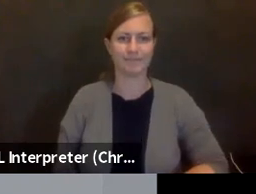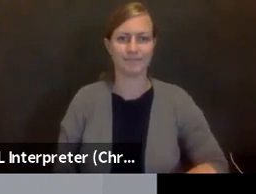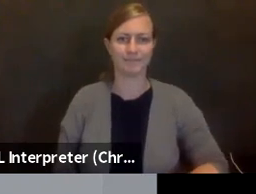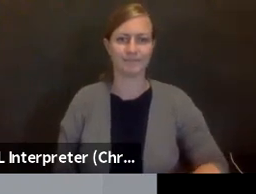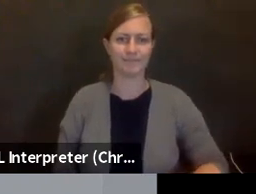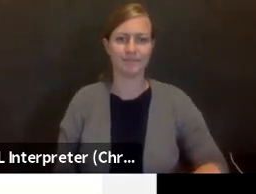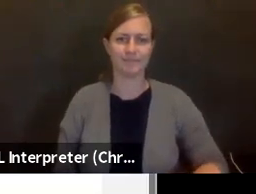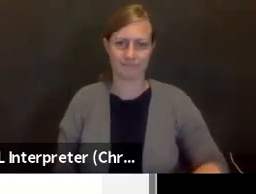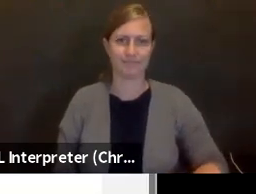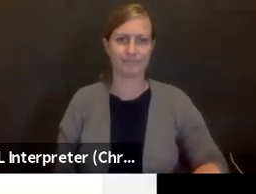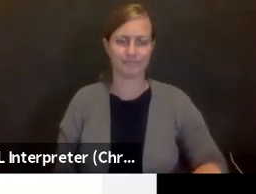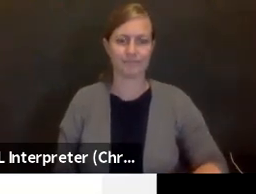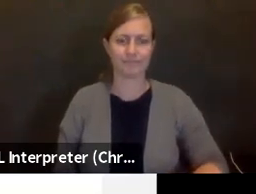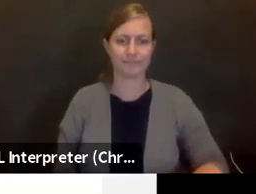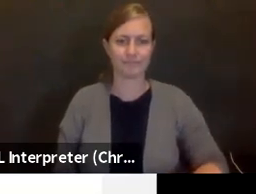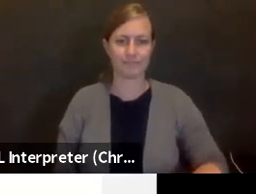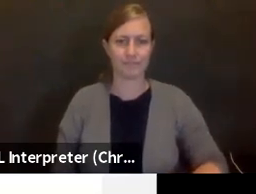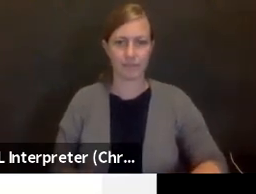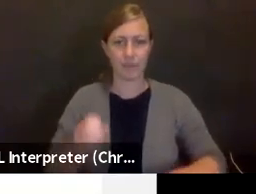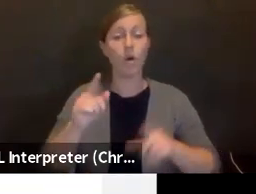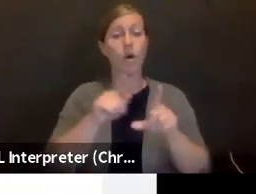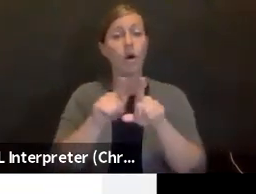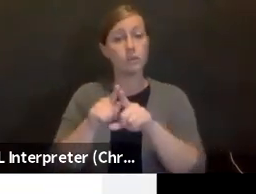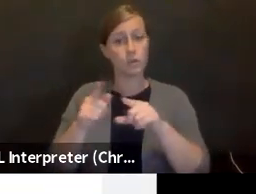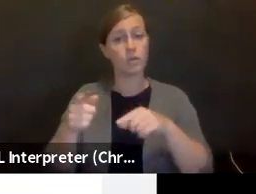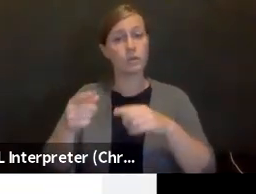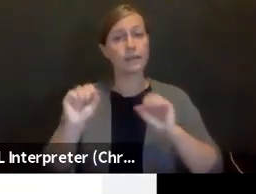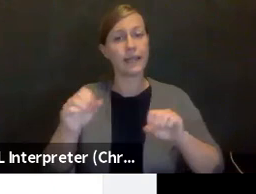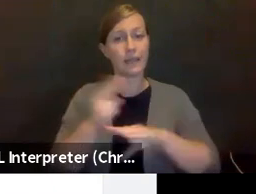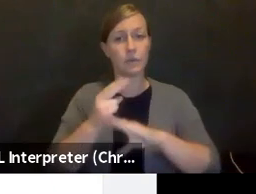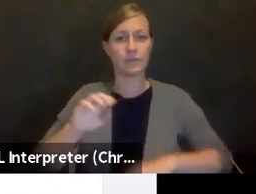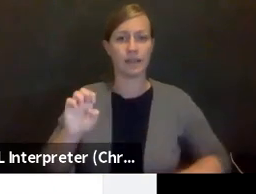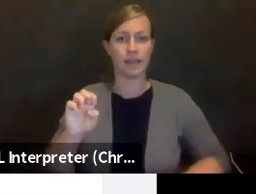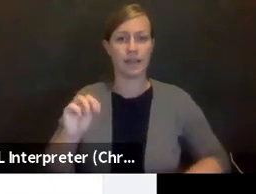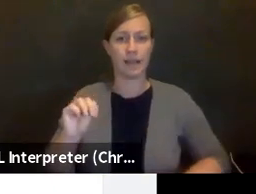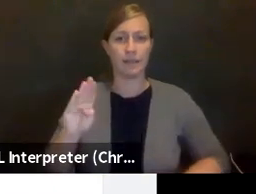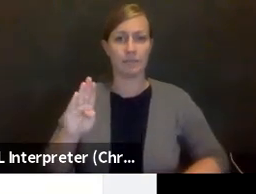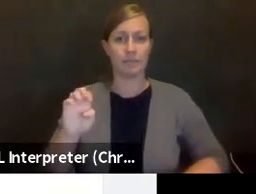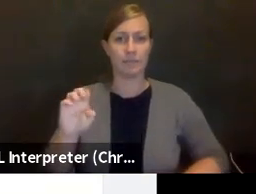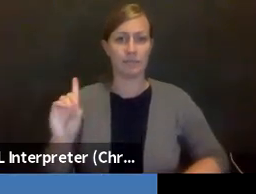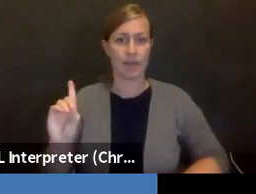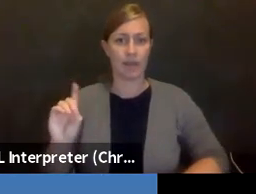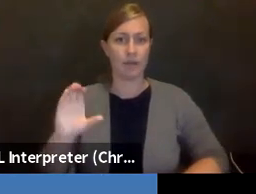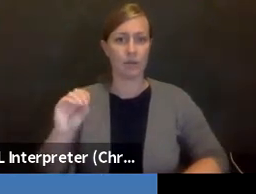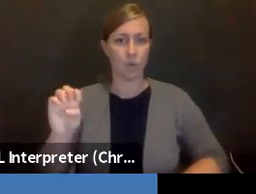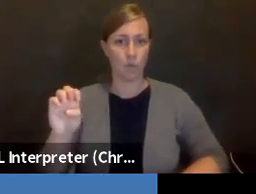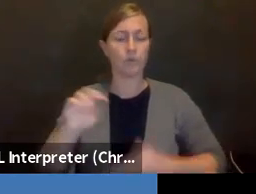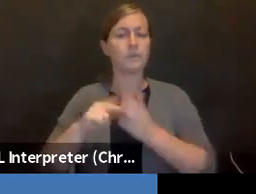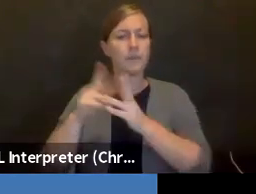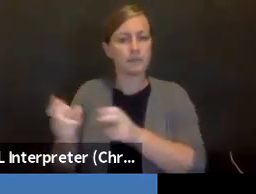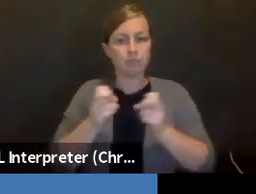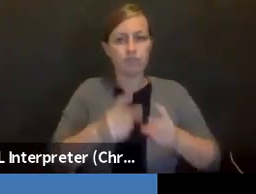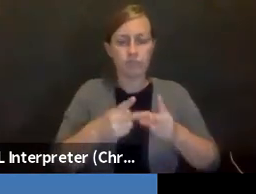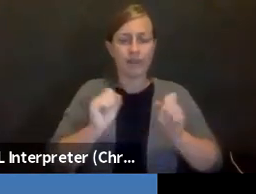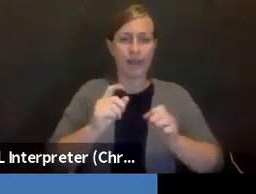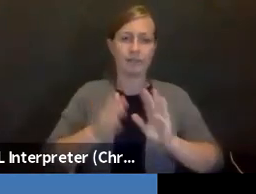So yes, you can get a link. There is also an embed code, and embed codes make it play live for you wherever you placed it.